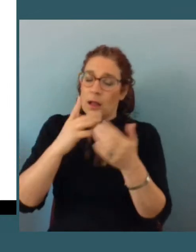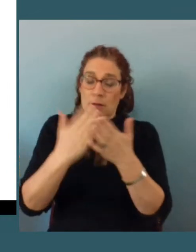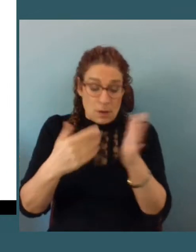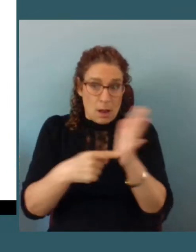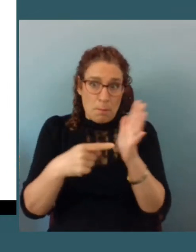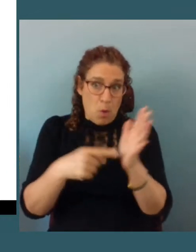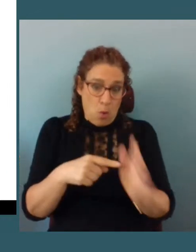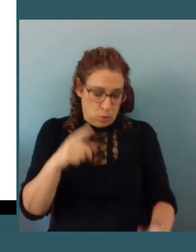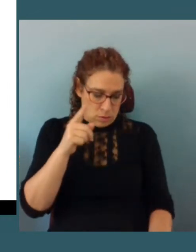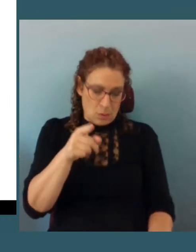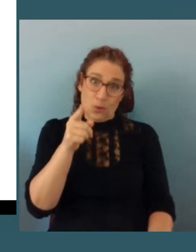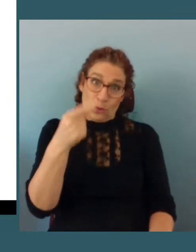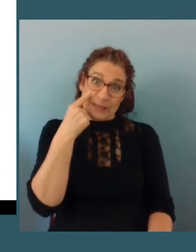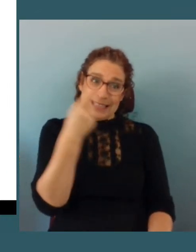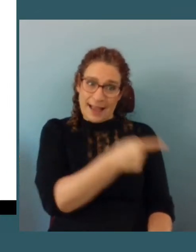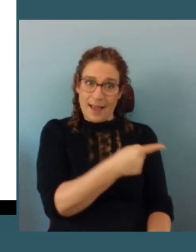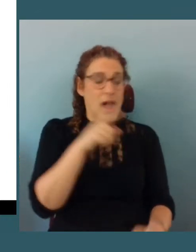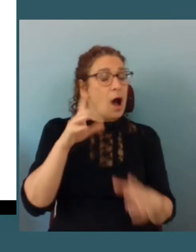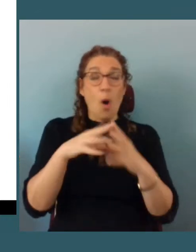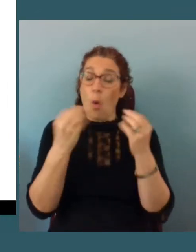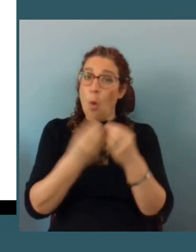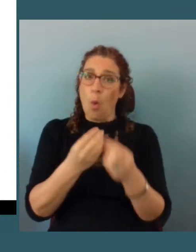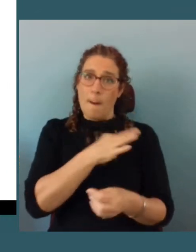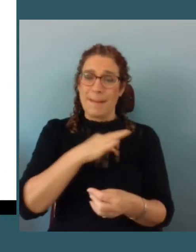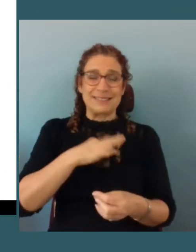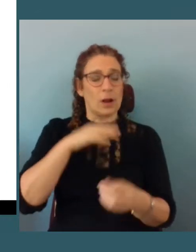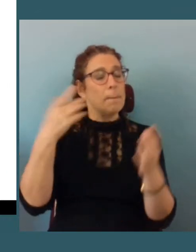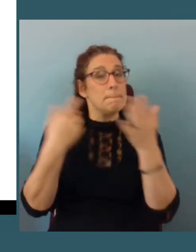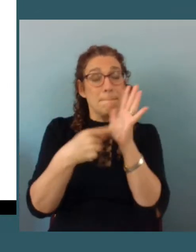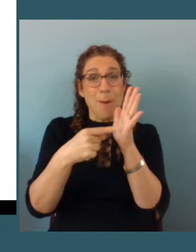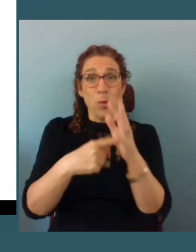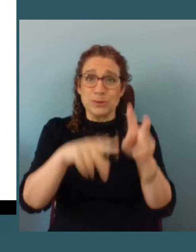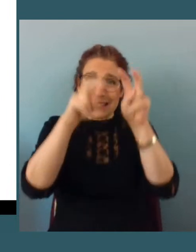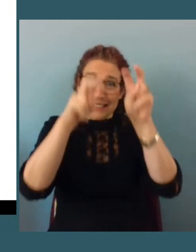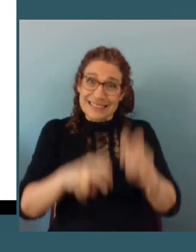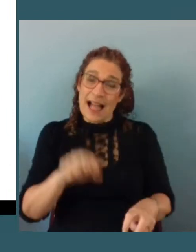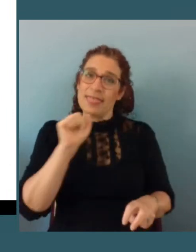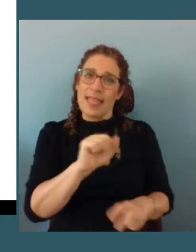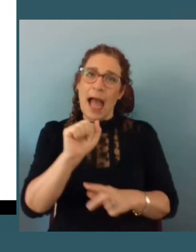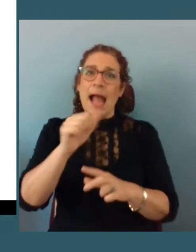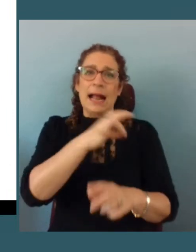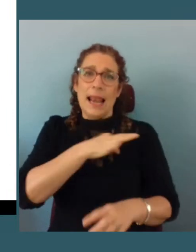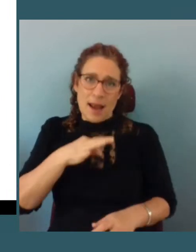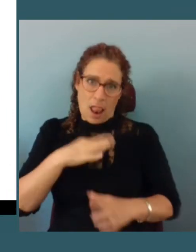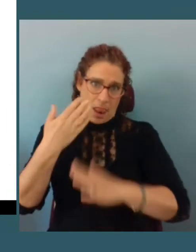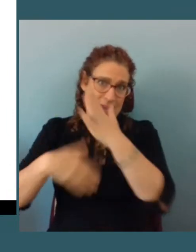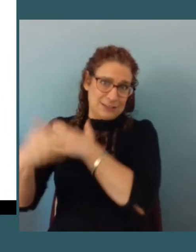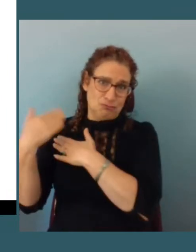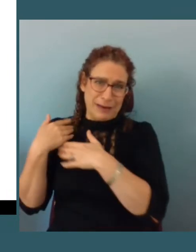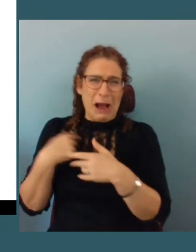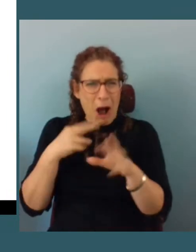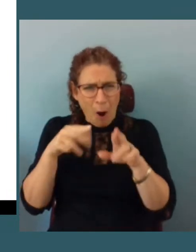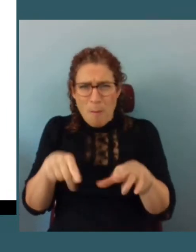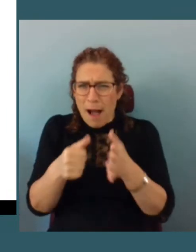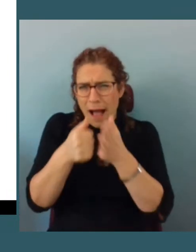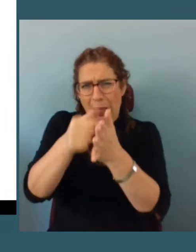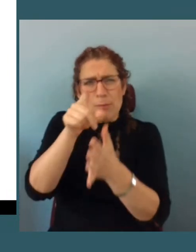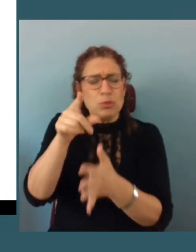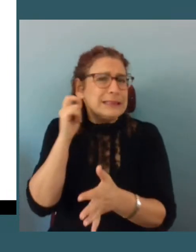with anything in medicine, it comes down to your clinical history. So I hope that's useful in giving you a few tips from your history.